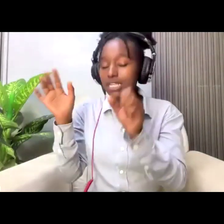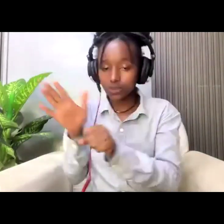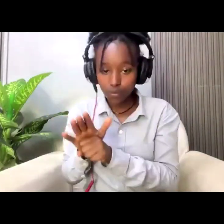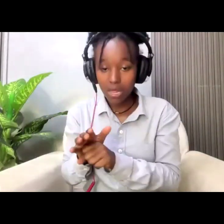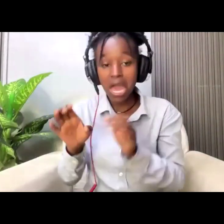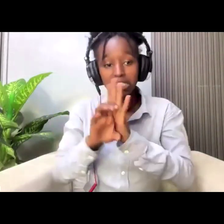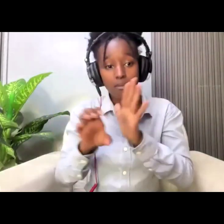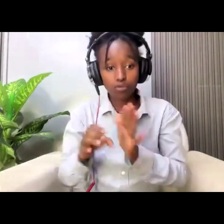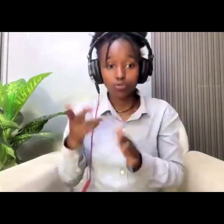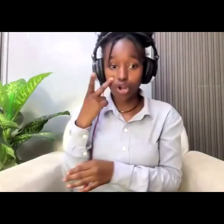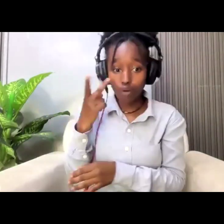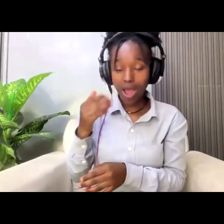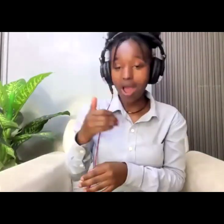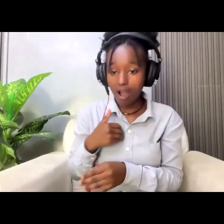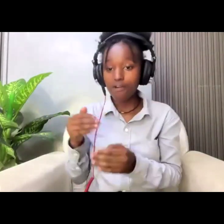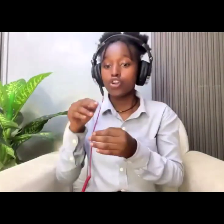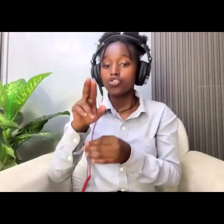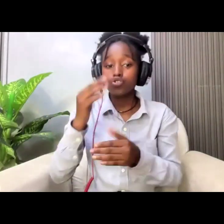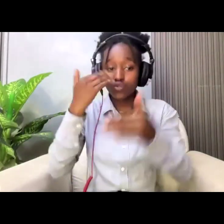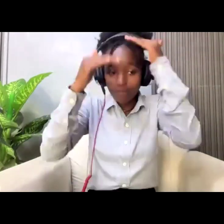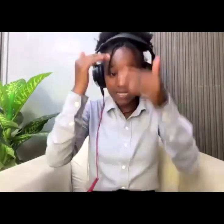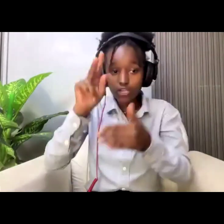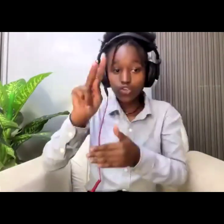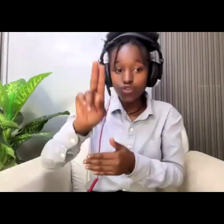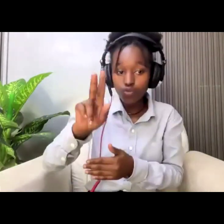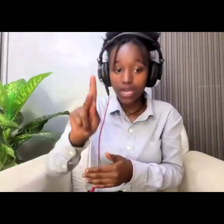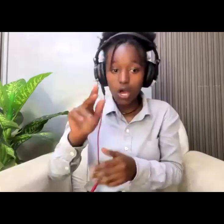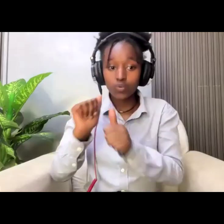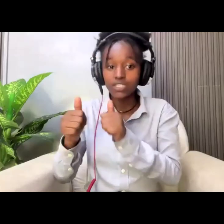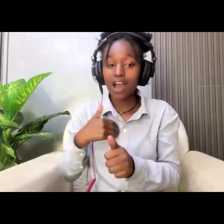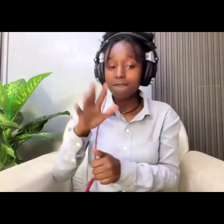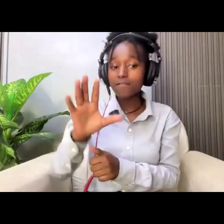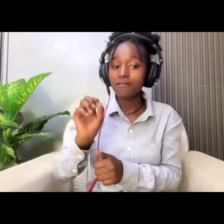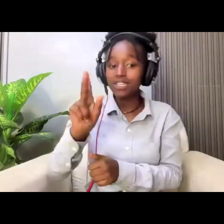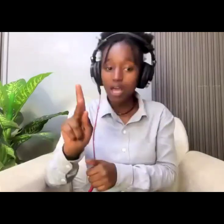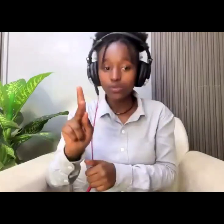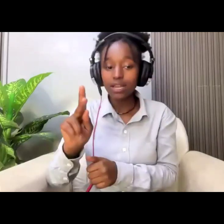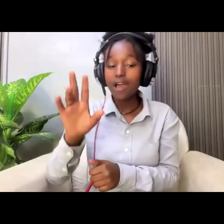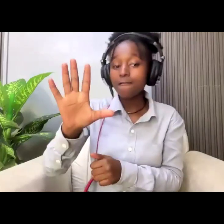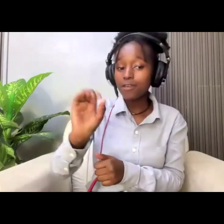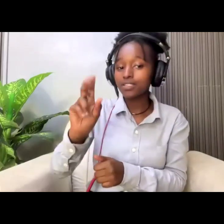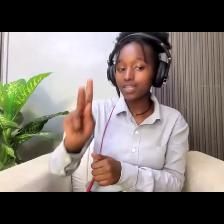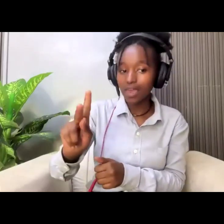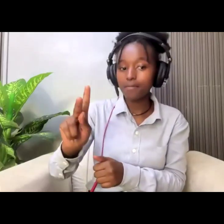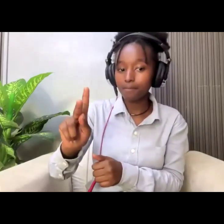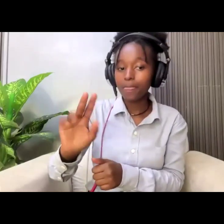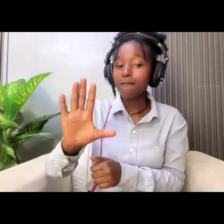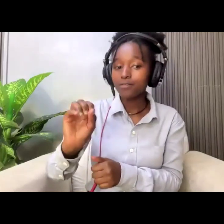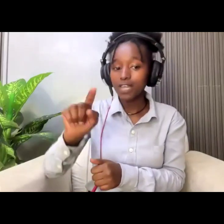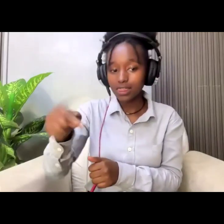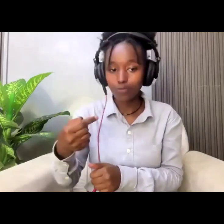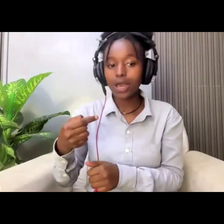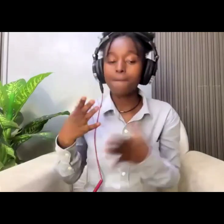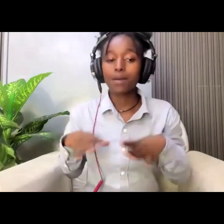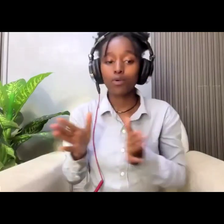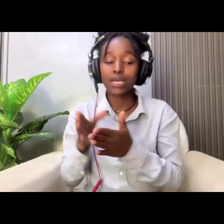Open University in the UK, which has 50,000 disabled students. It's an online study program, but have a look